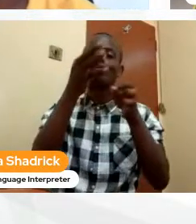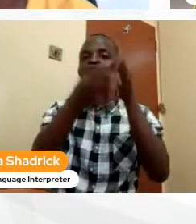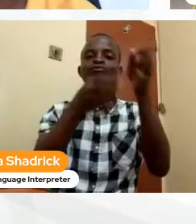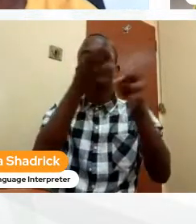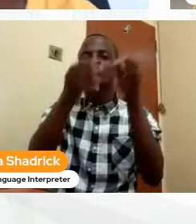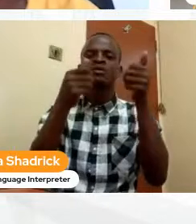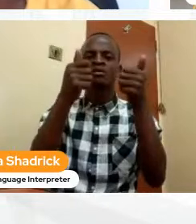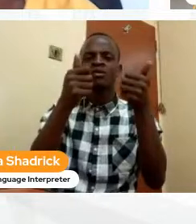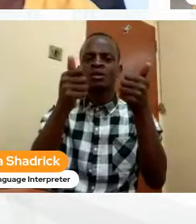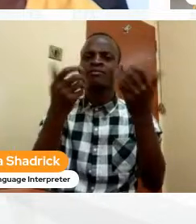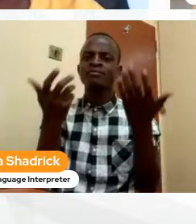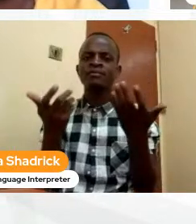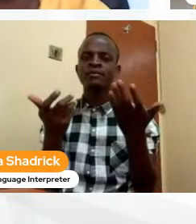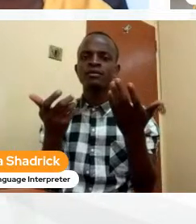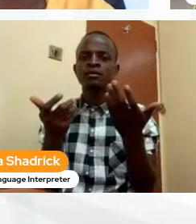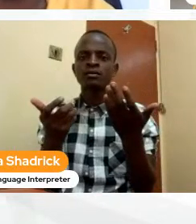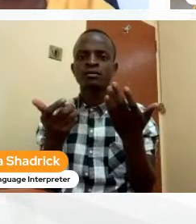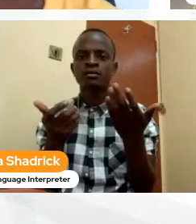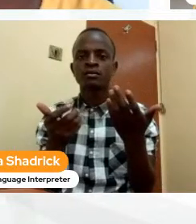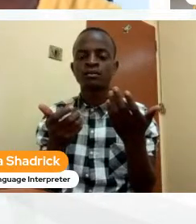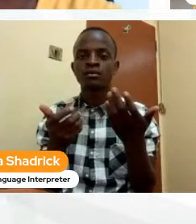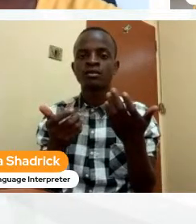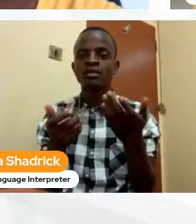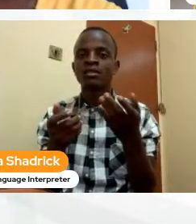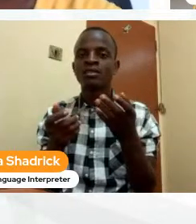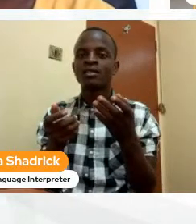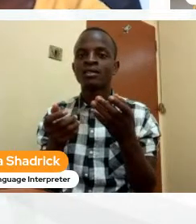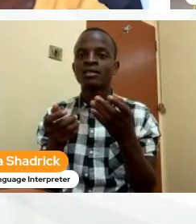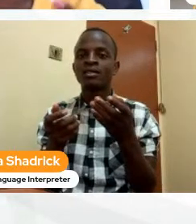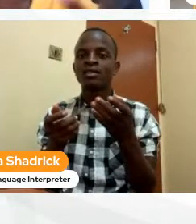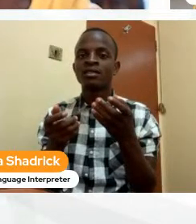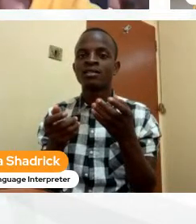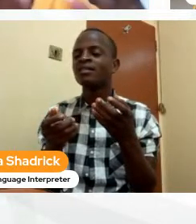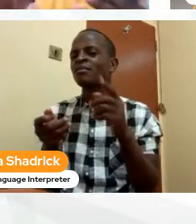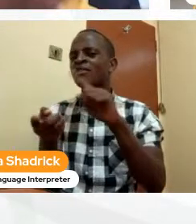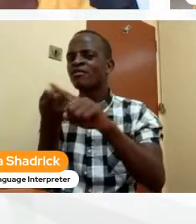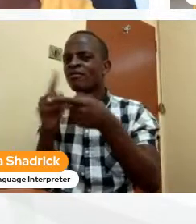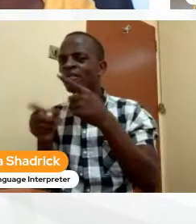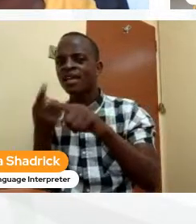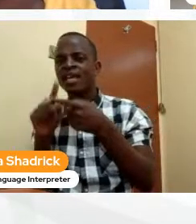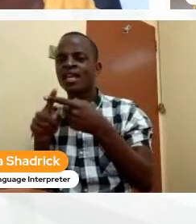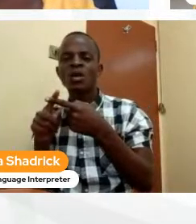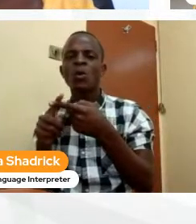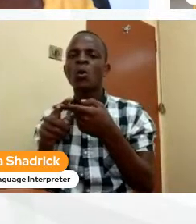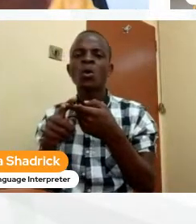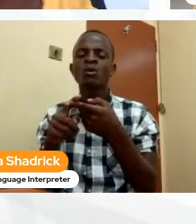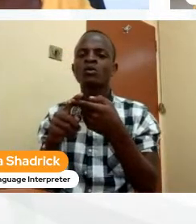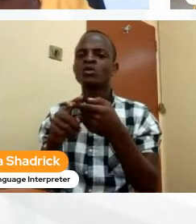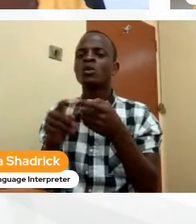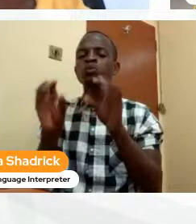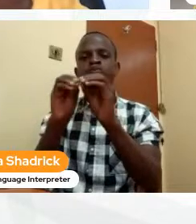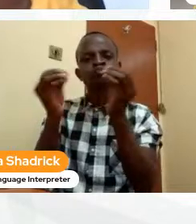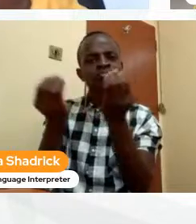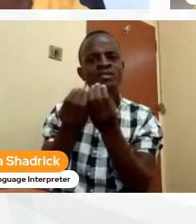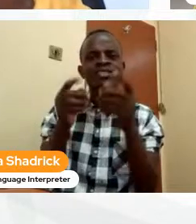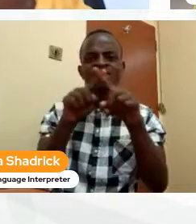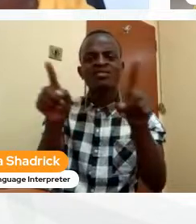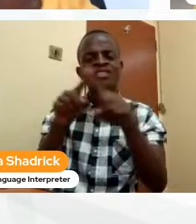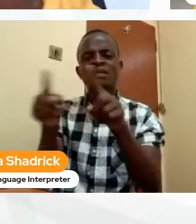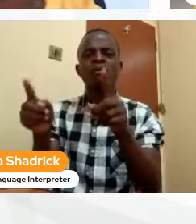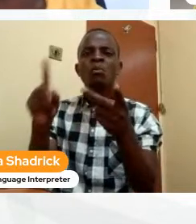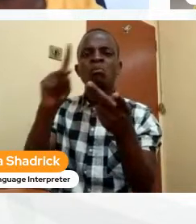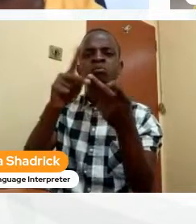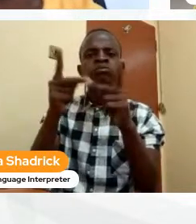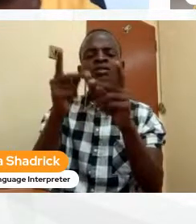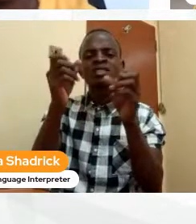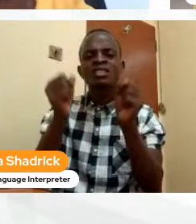So for those partners, individuals that want to, like private organizations, partners and individuals that are